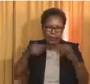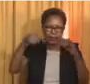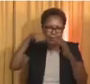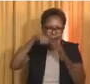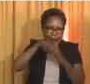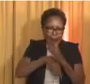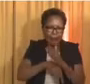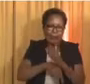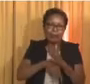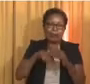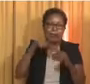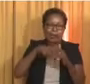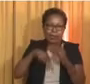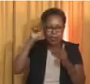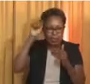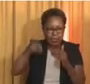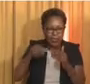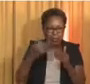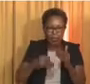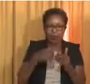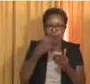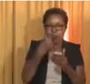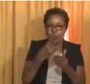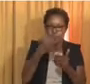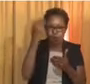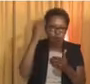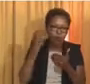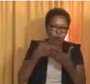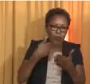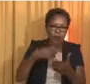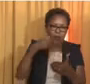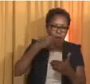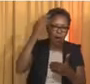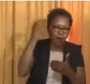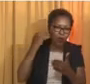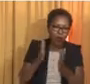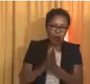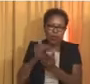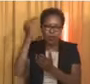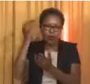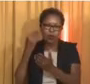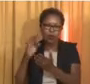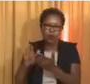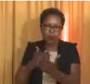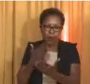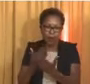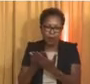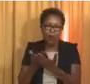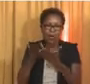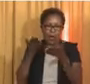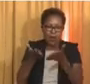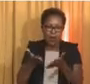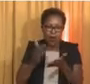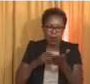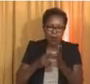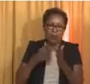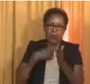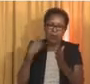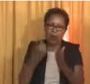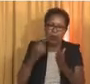detailed judgments of the 2 courts below. Therefore, I will merely mention some of the key features to place